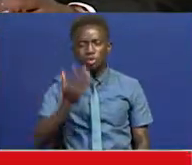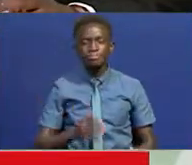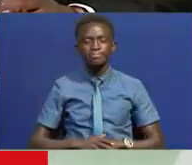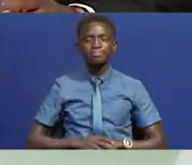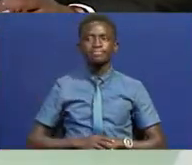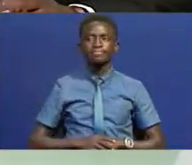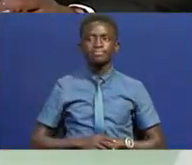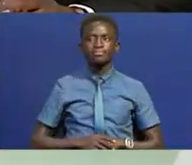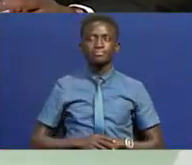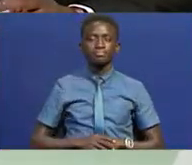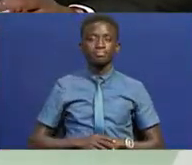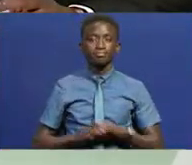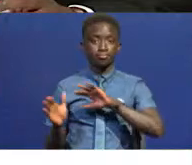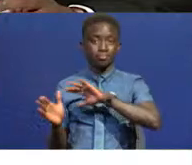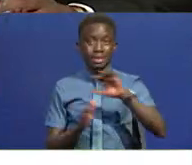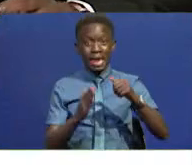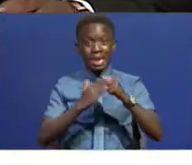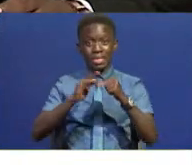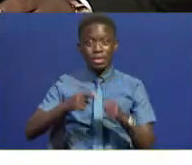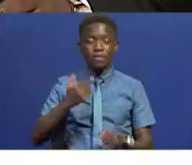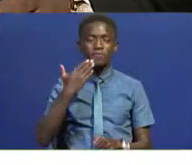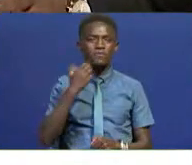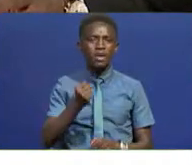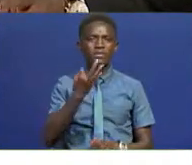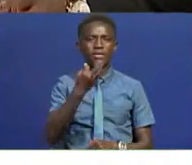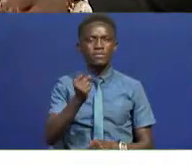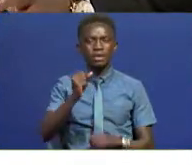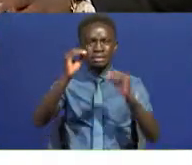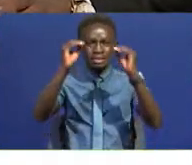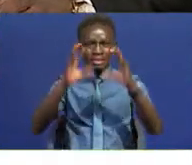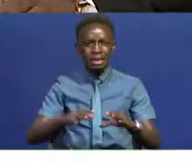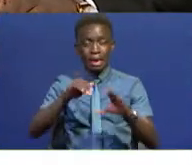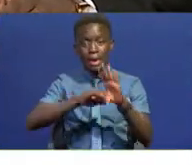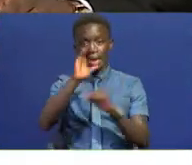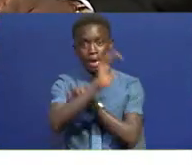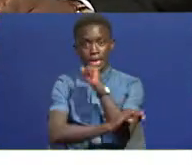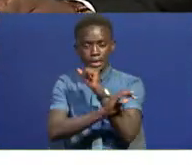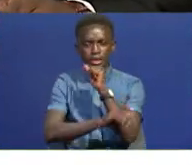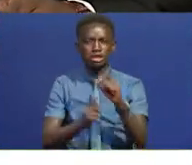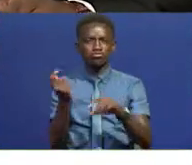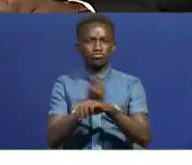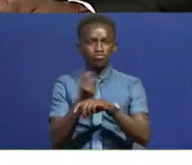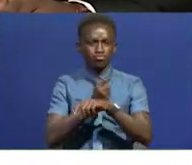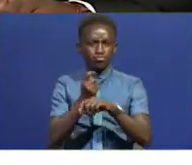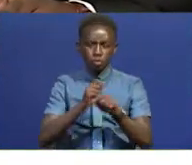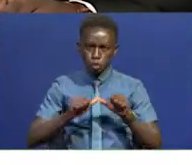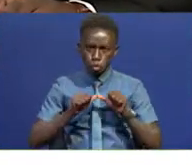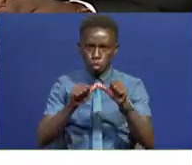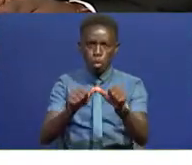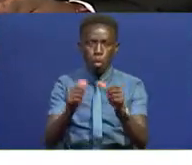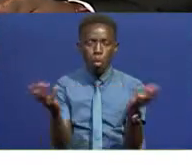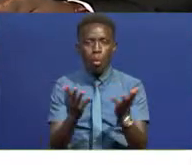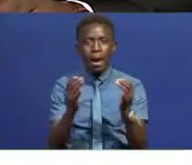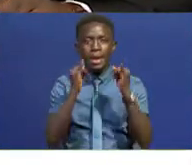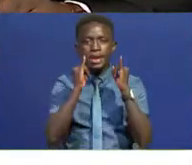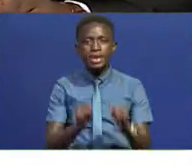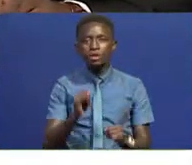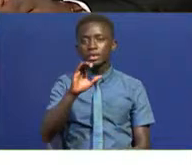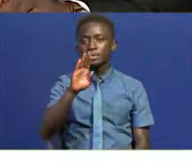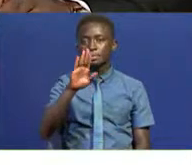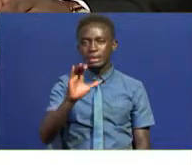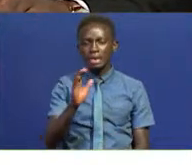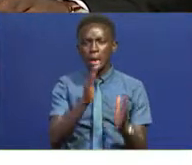9,595 teachers across the country are undergoing training in the wake of curriculum reforms to prepare them